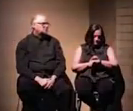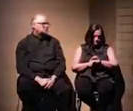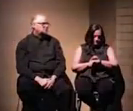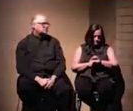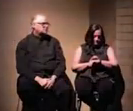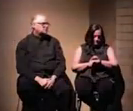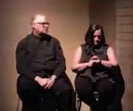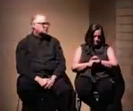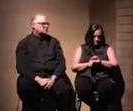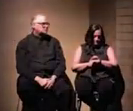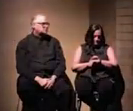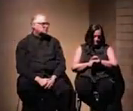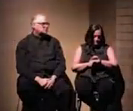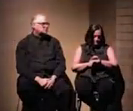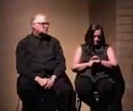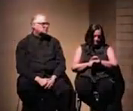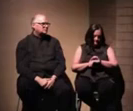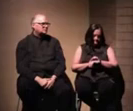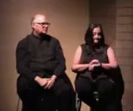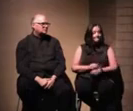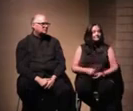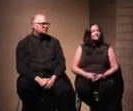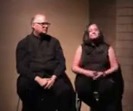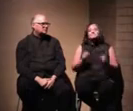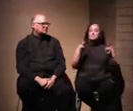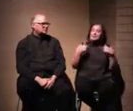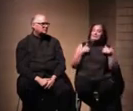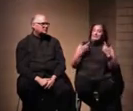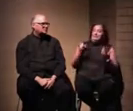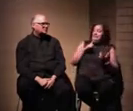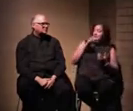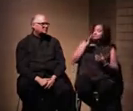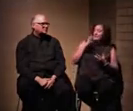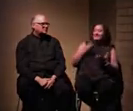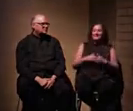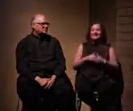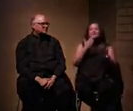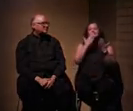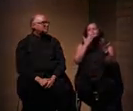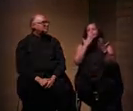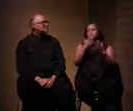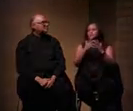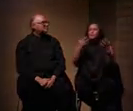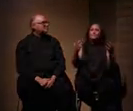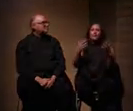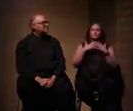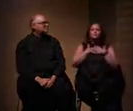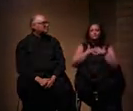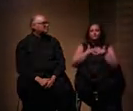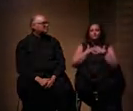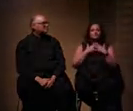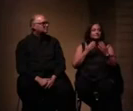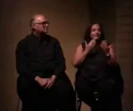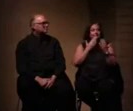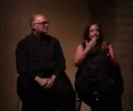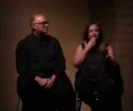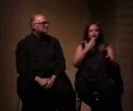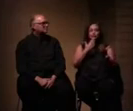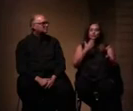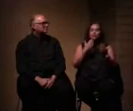I'm not. All right. I'll talk. Hi. Thank you so much. Oh my gosh. Thank you, the Academy, of